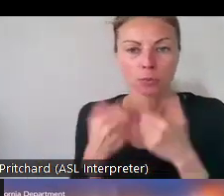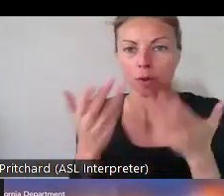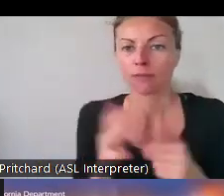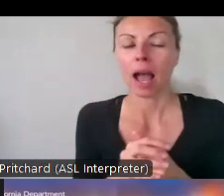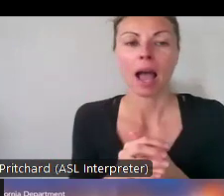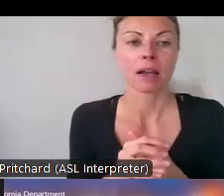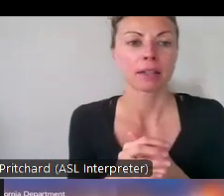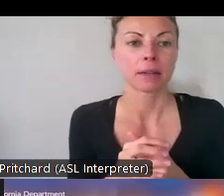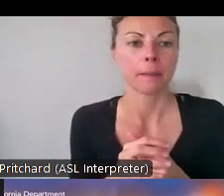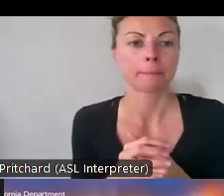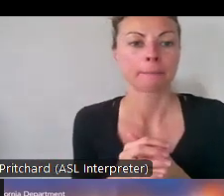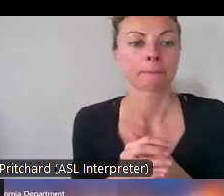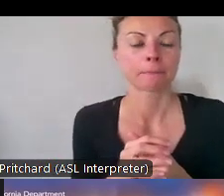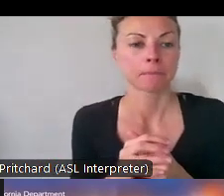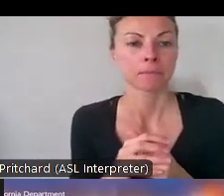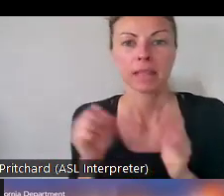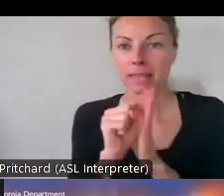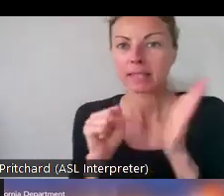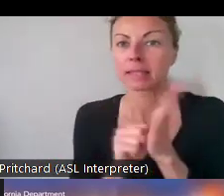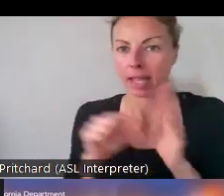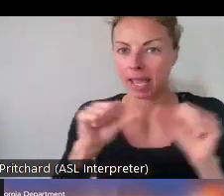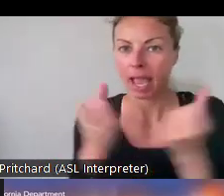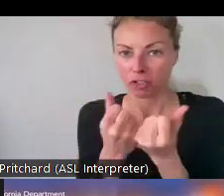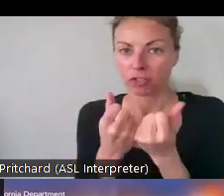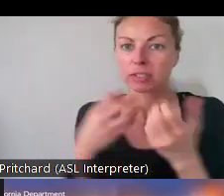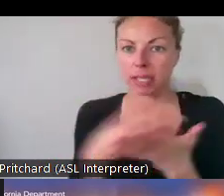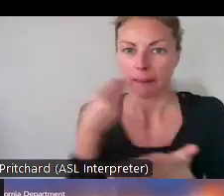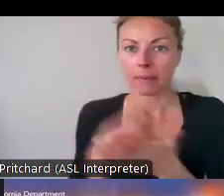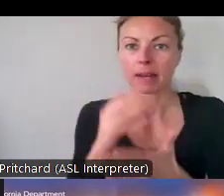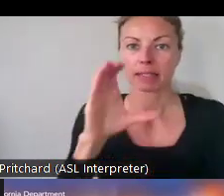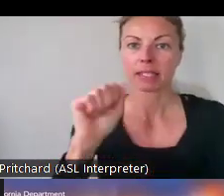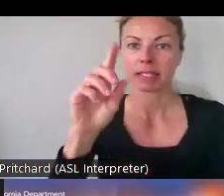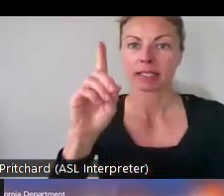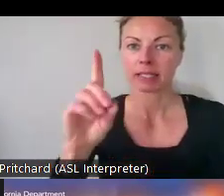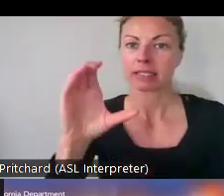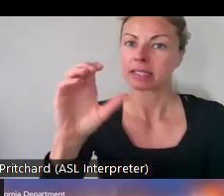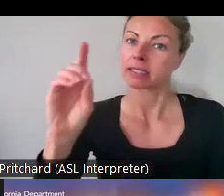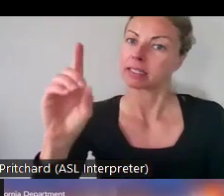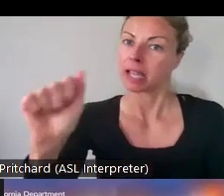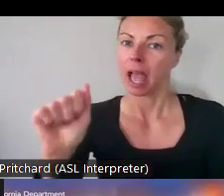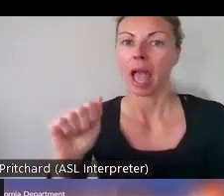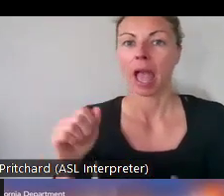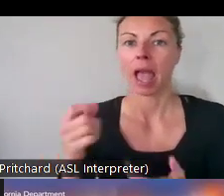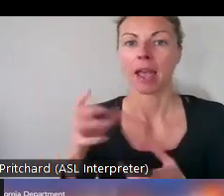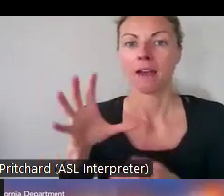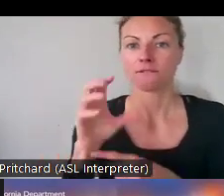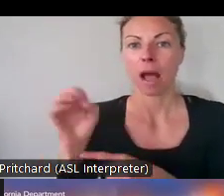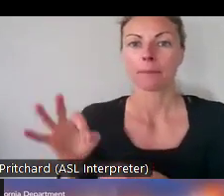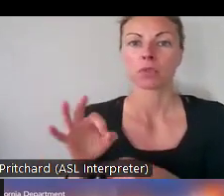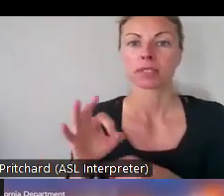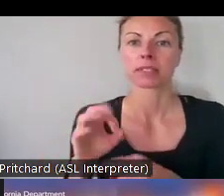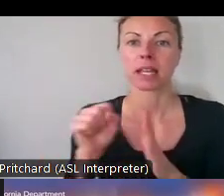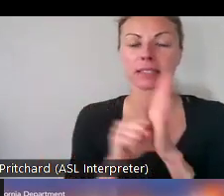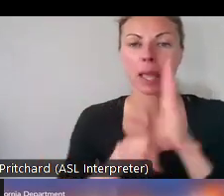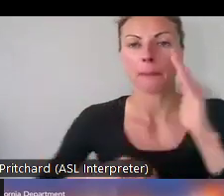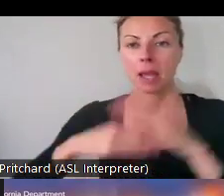required from CDA as a state unit on aging. CDA is responsible for a 5% state match requirement, and we use the